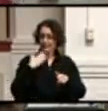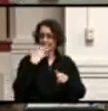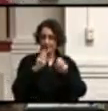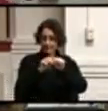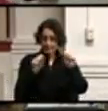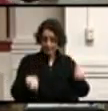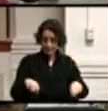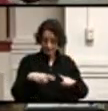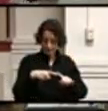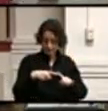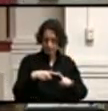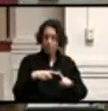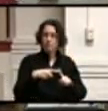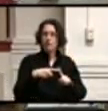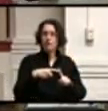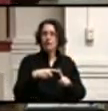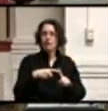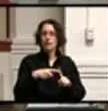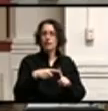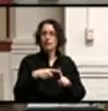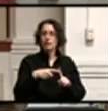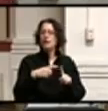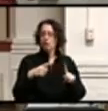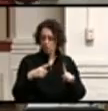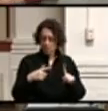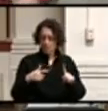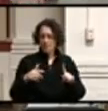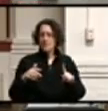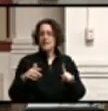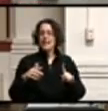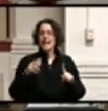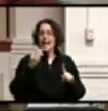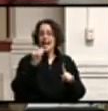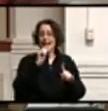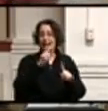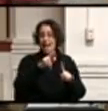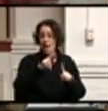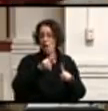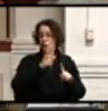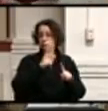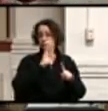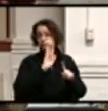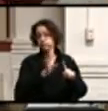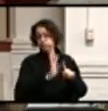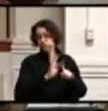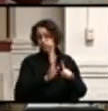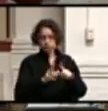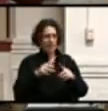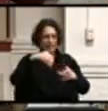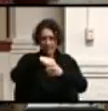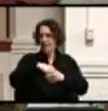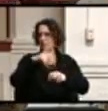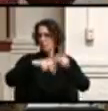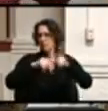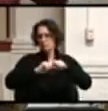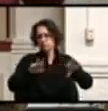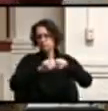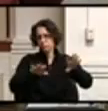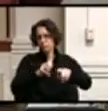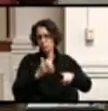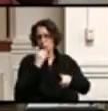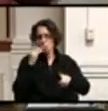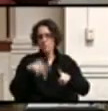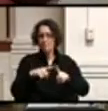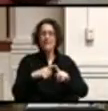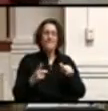reheat or preheat the air that's being forced into the building with what's in there already, so that you don't have to heat the air